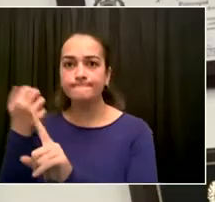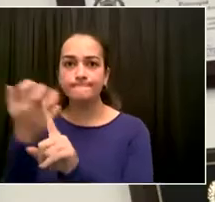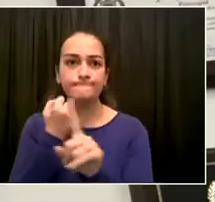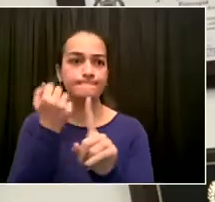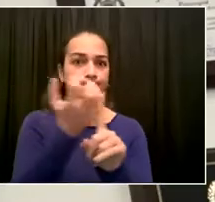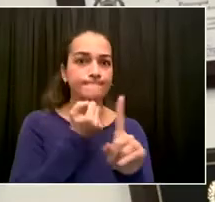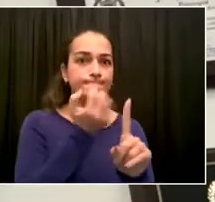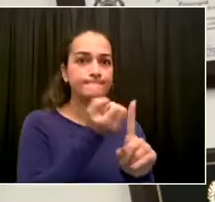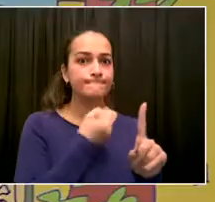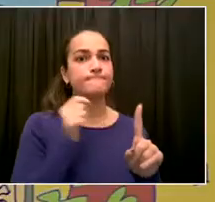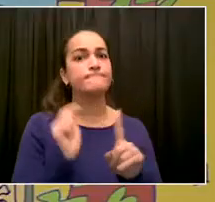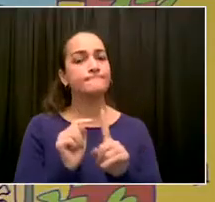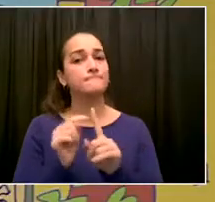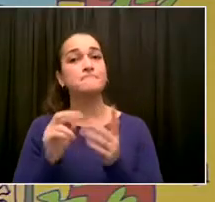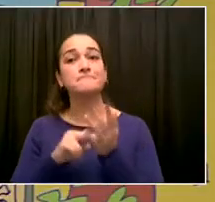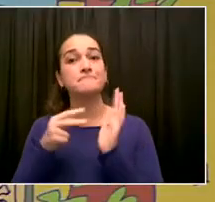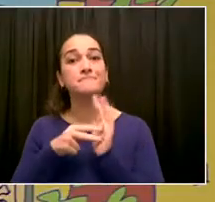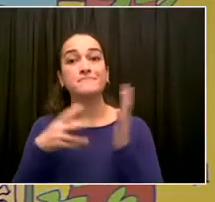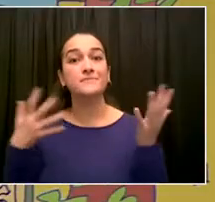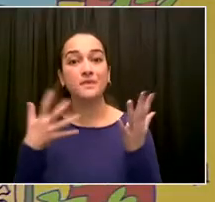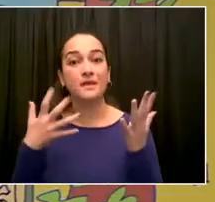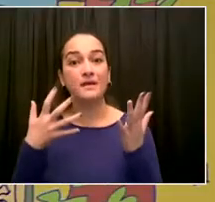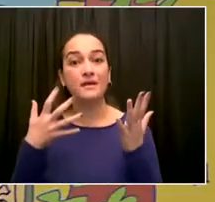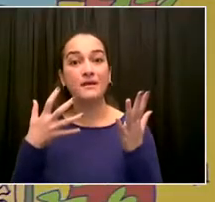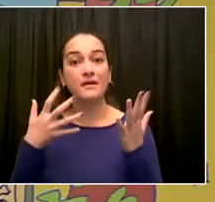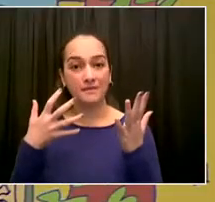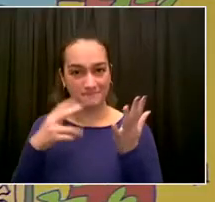moment. Amen. Go ahead, Jillian.